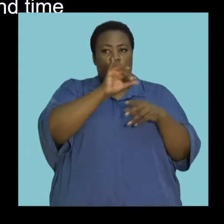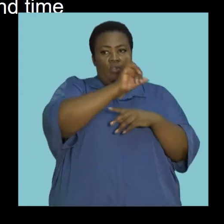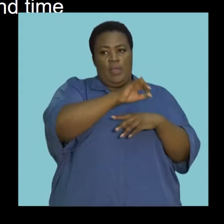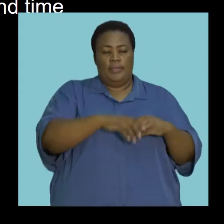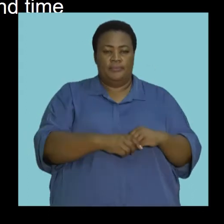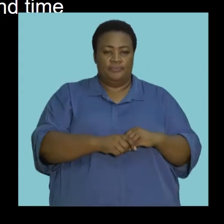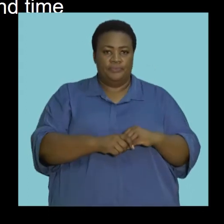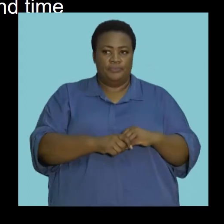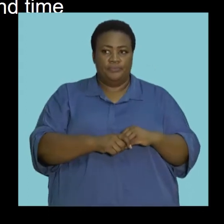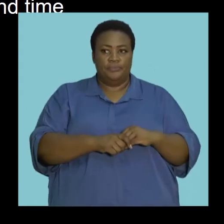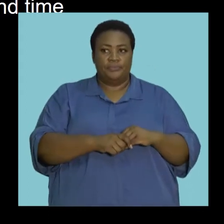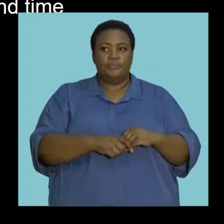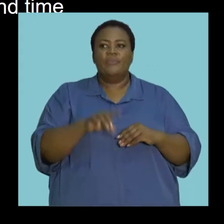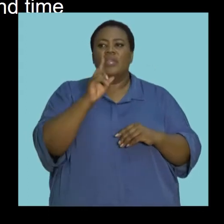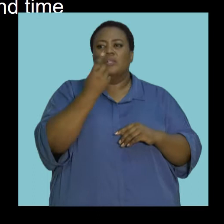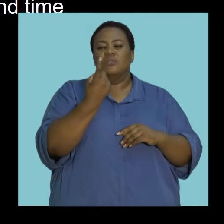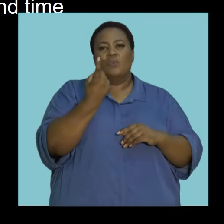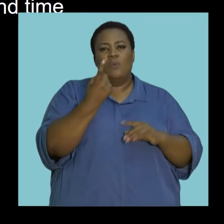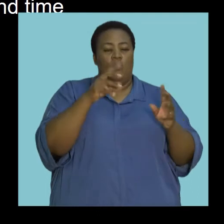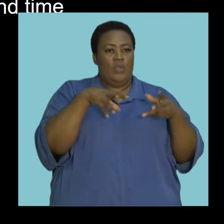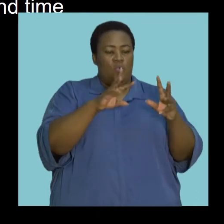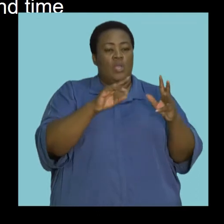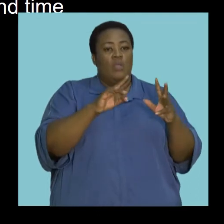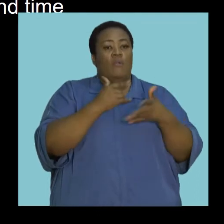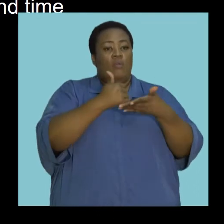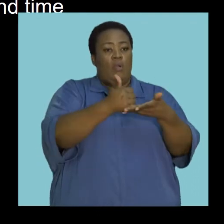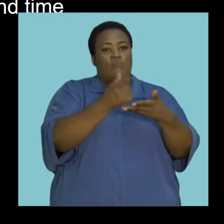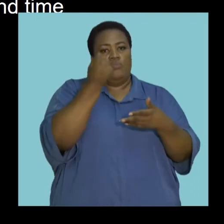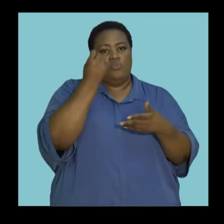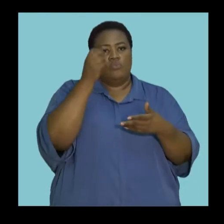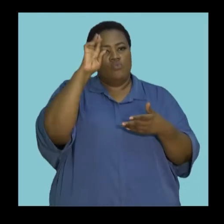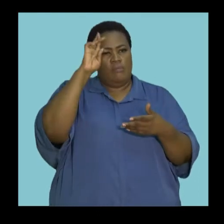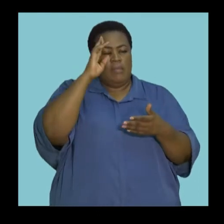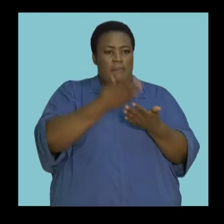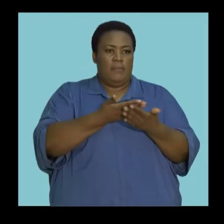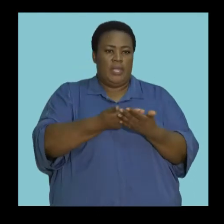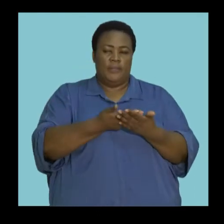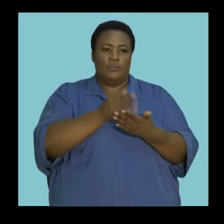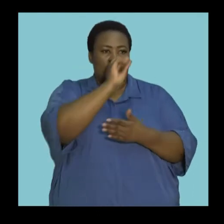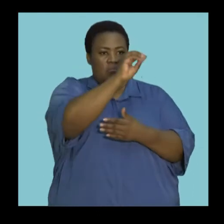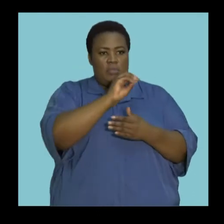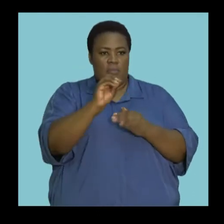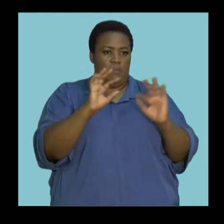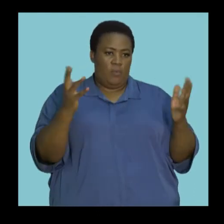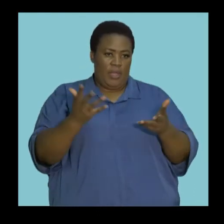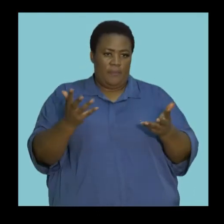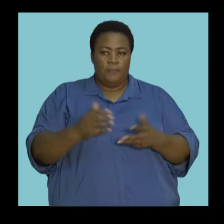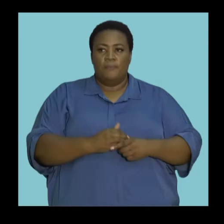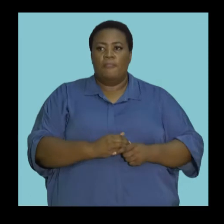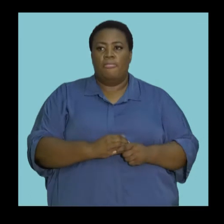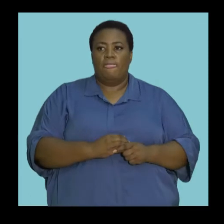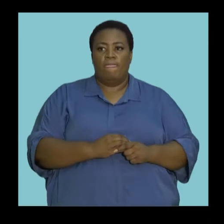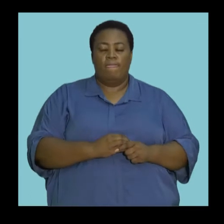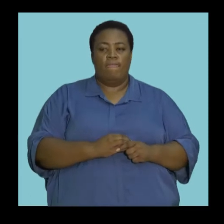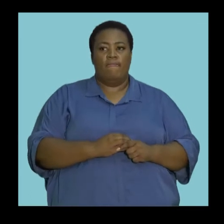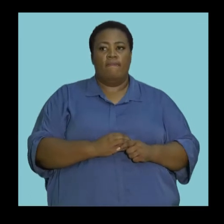your y-axis. And that's one simple way of helping you remember where to place them. How to draw